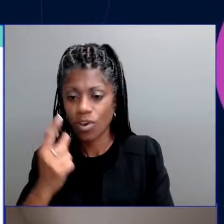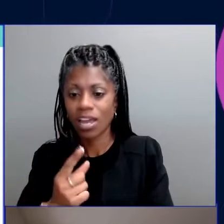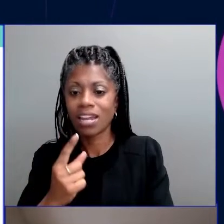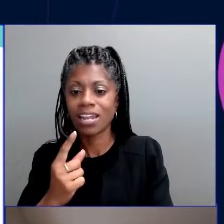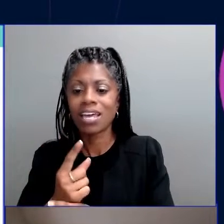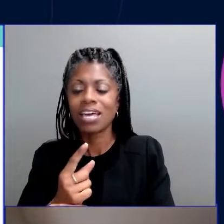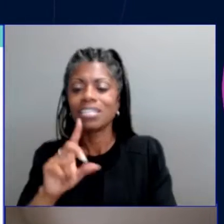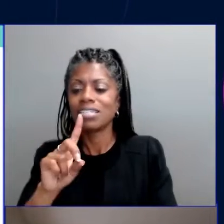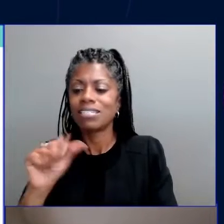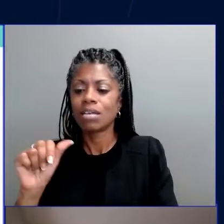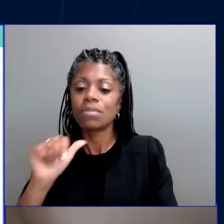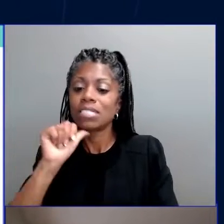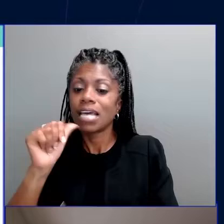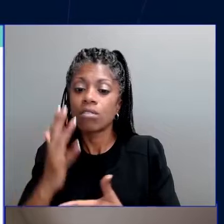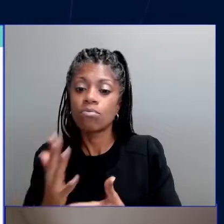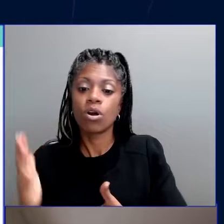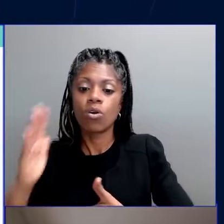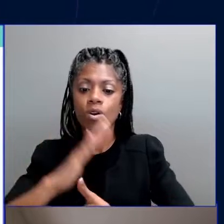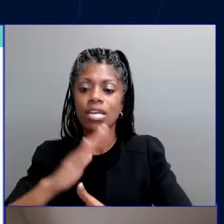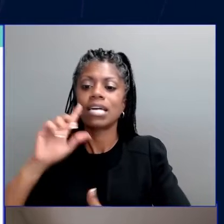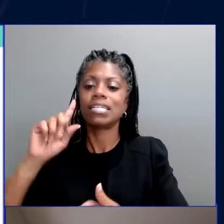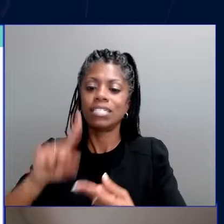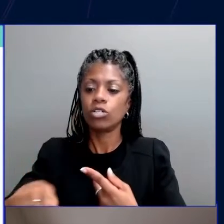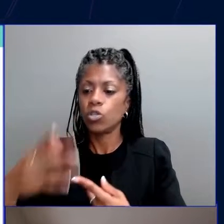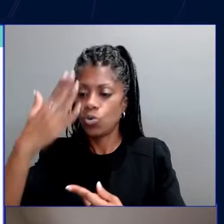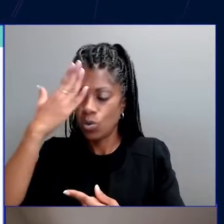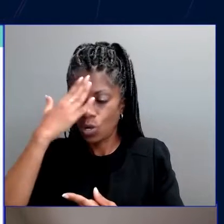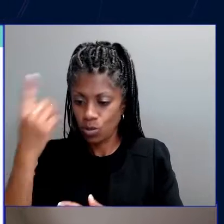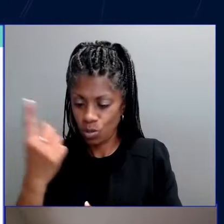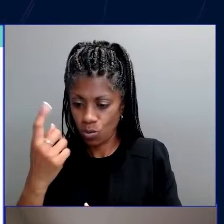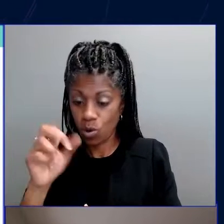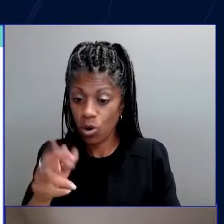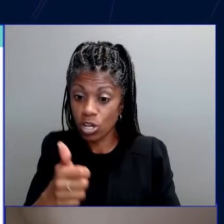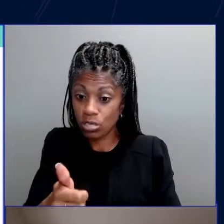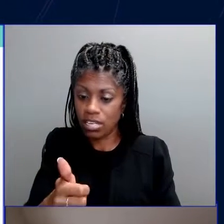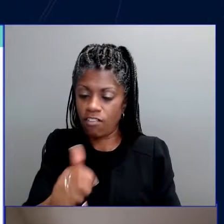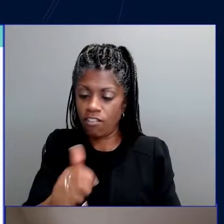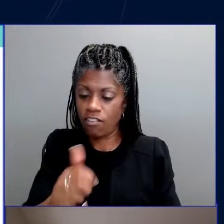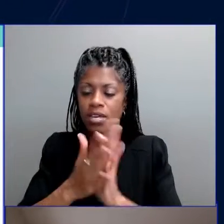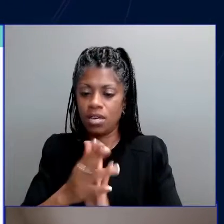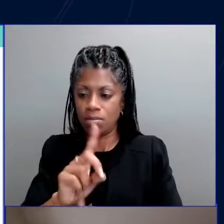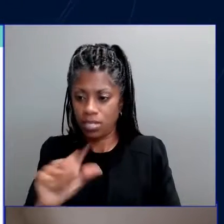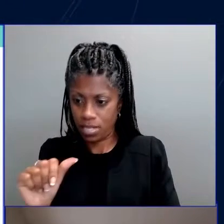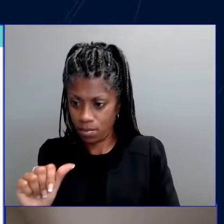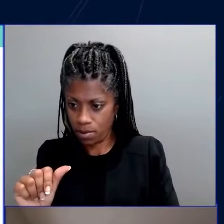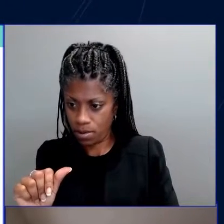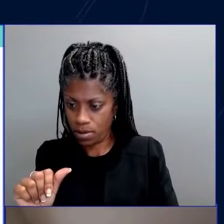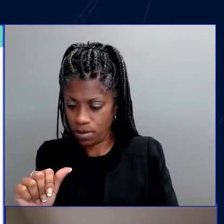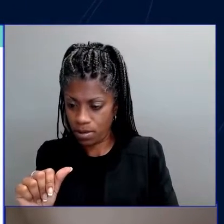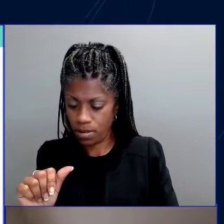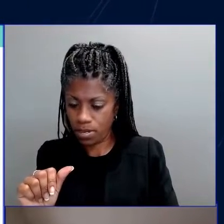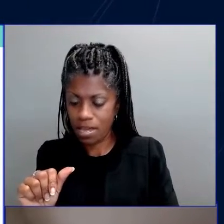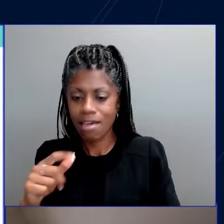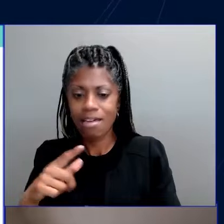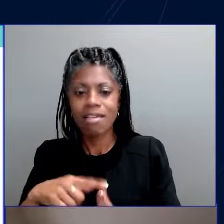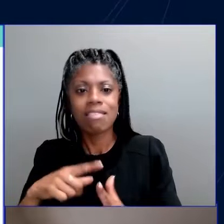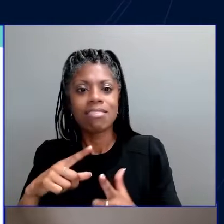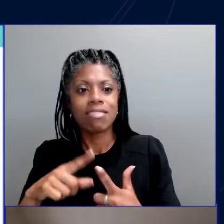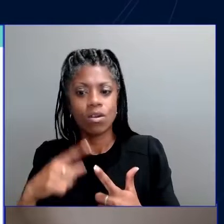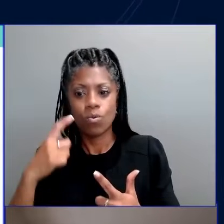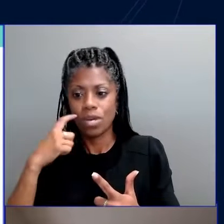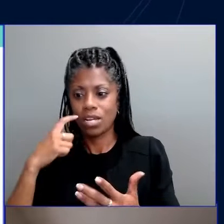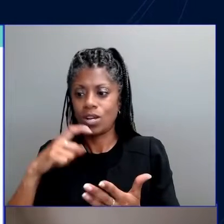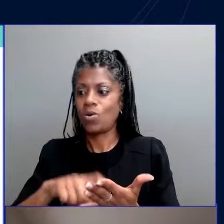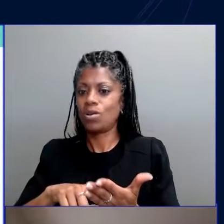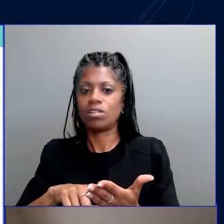something, until a barrier presents itself and we get a glimpse into just how inaccessible the world that we've